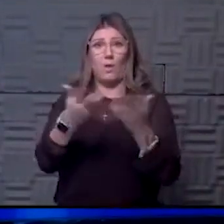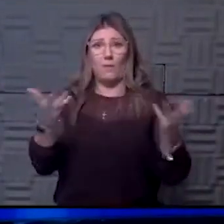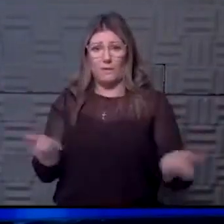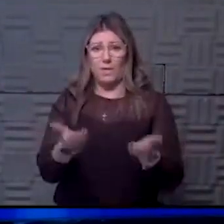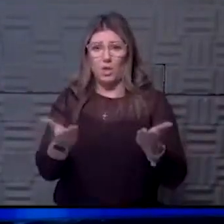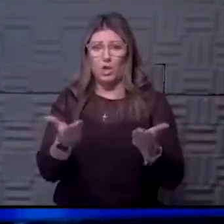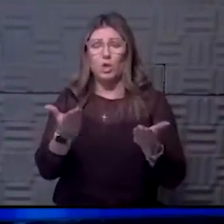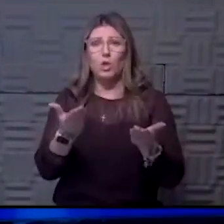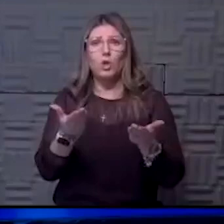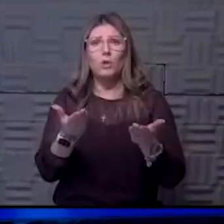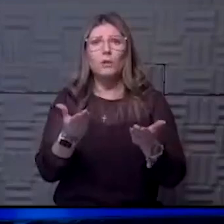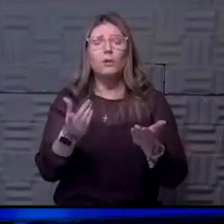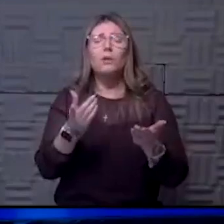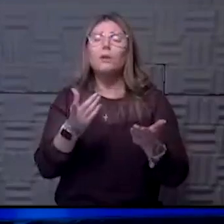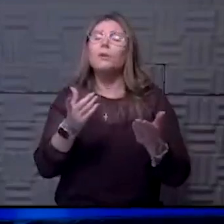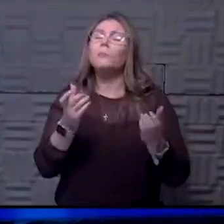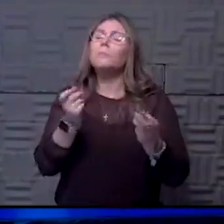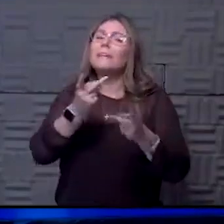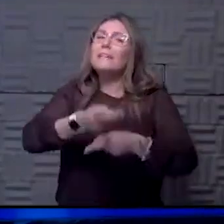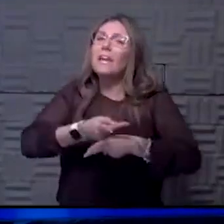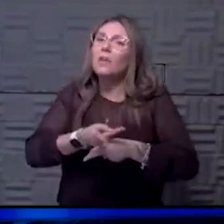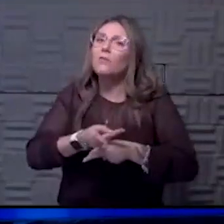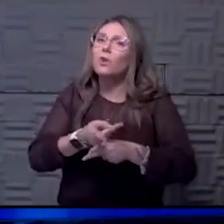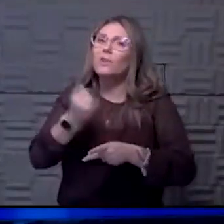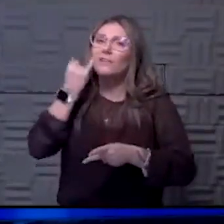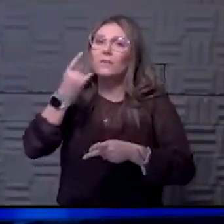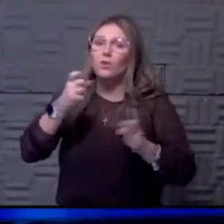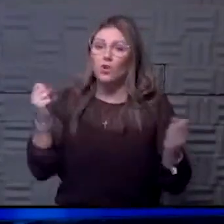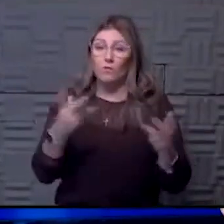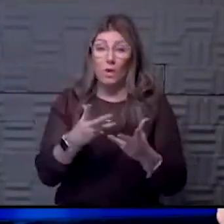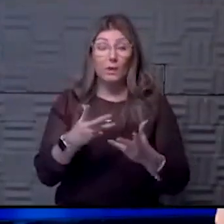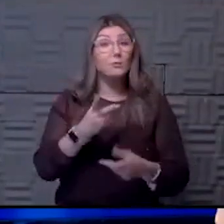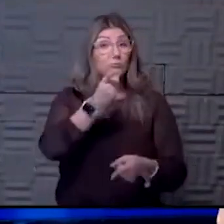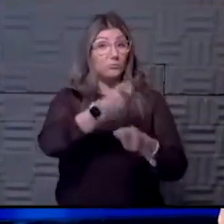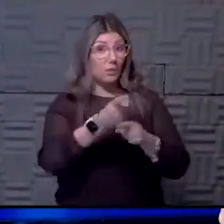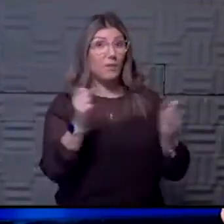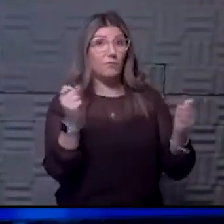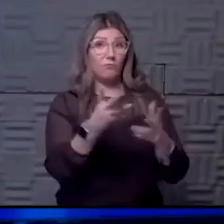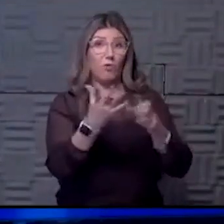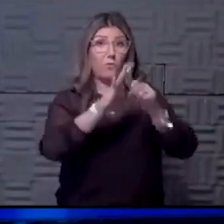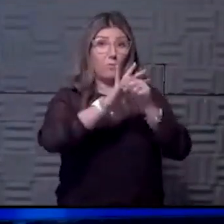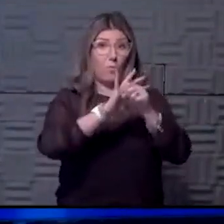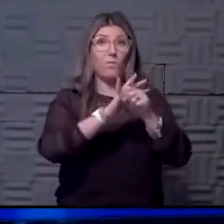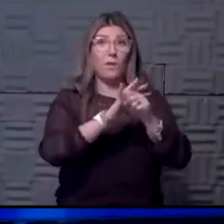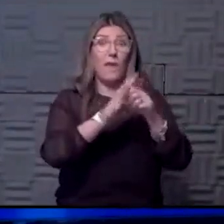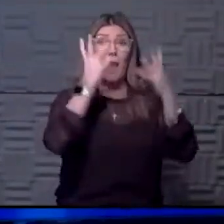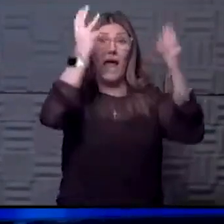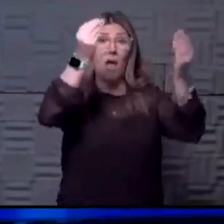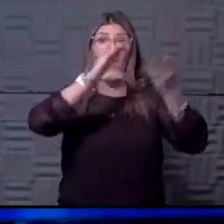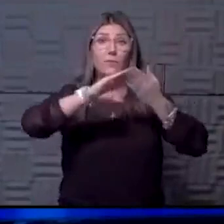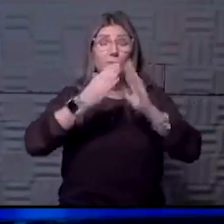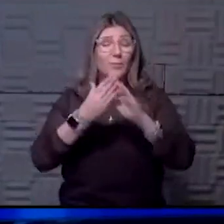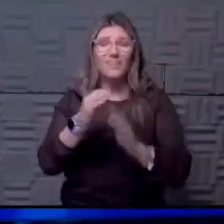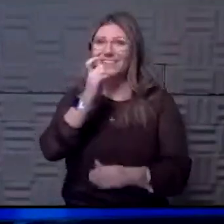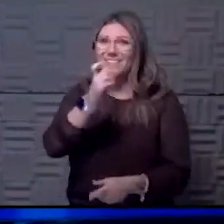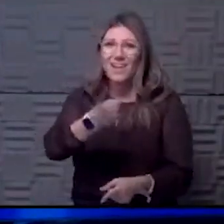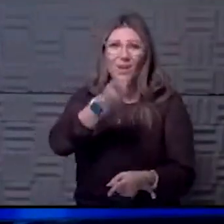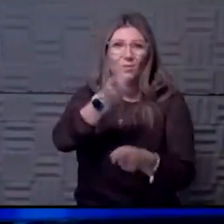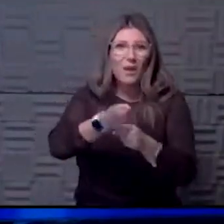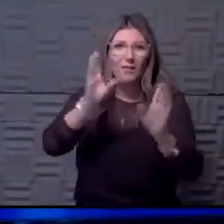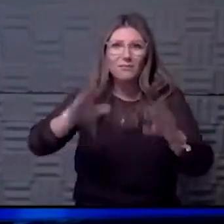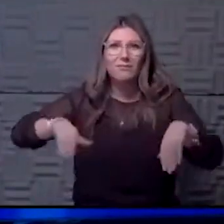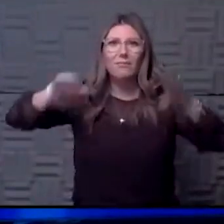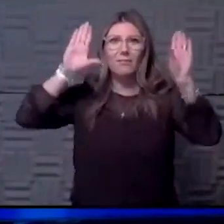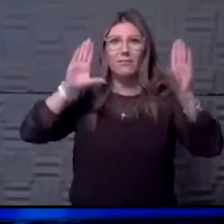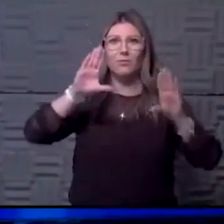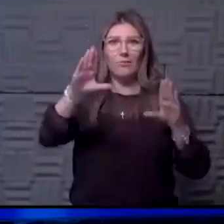careful being afraid, right? Be careful being afraid. It's right to be afraid of COVID out in the community. It's not right to sacrifice